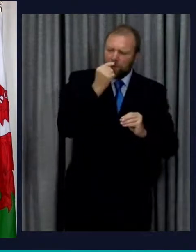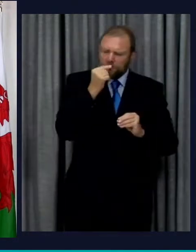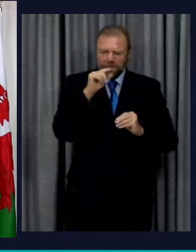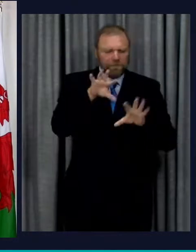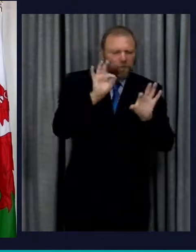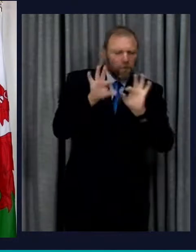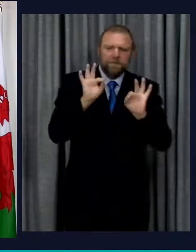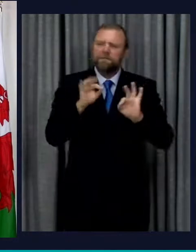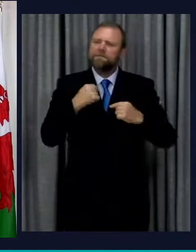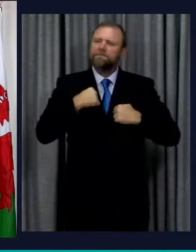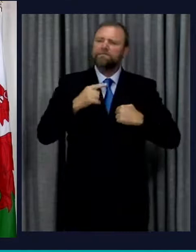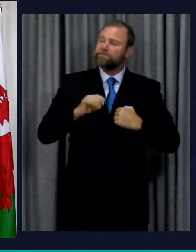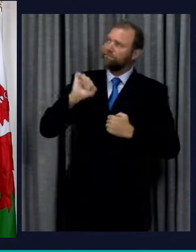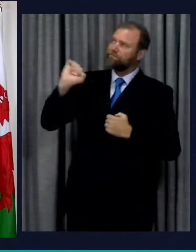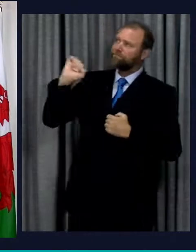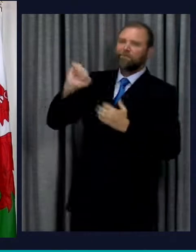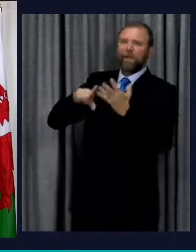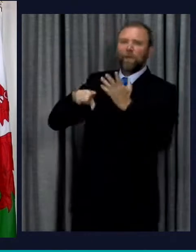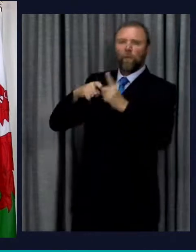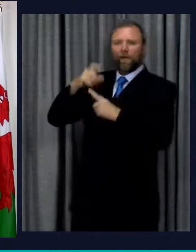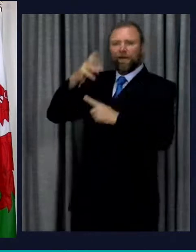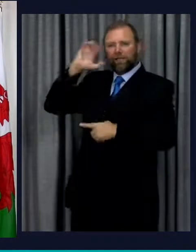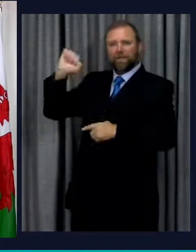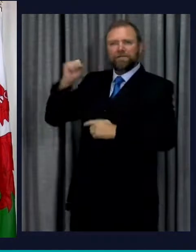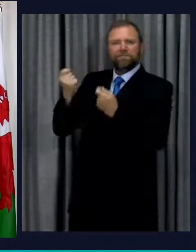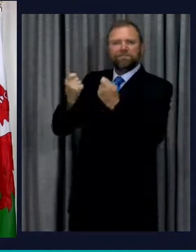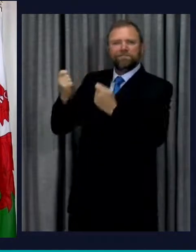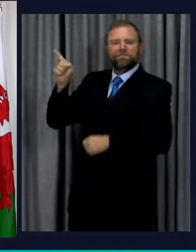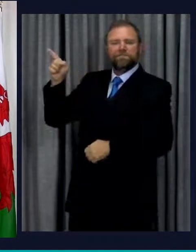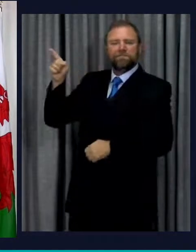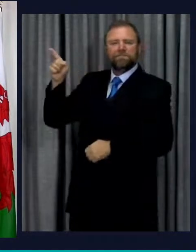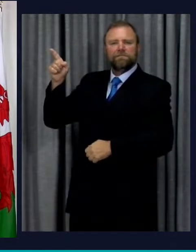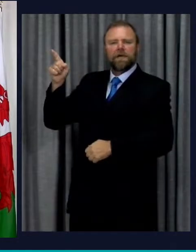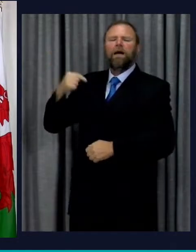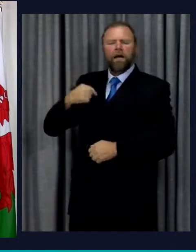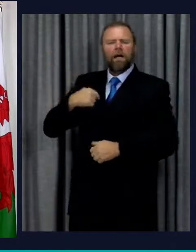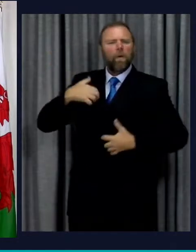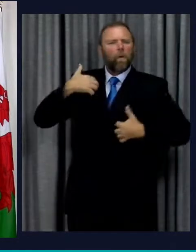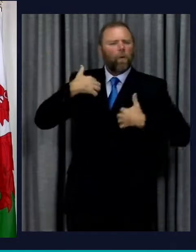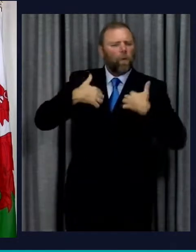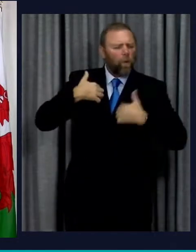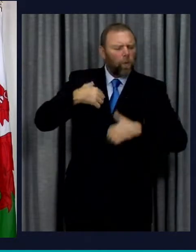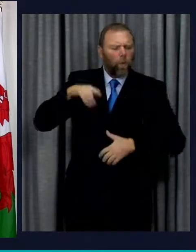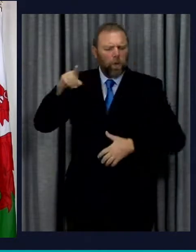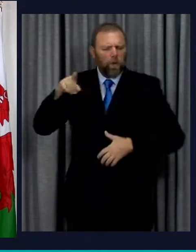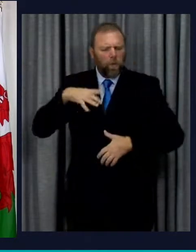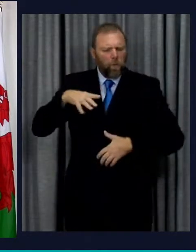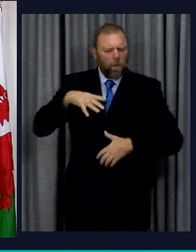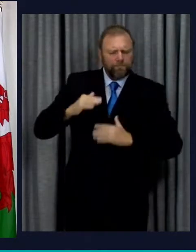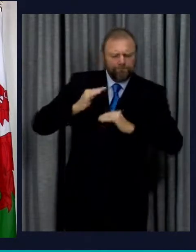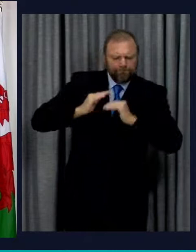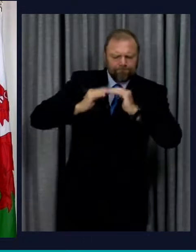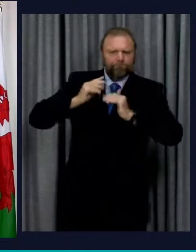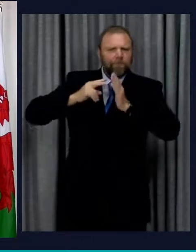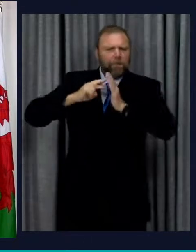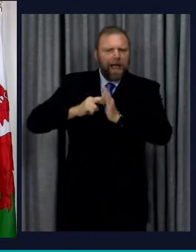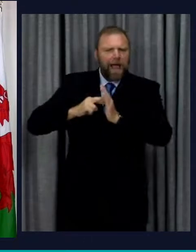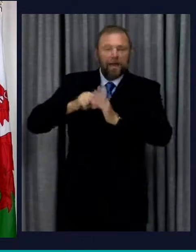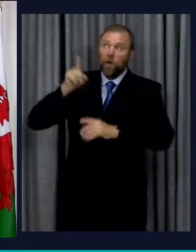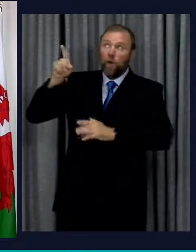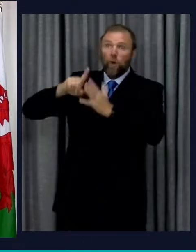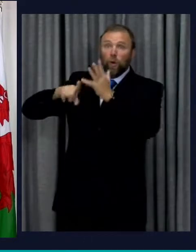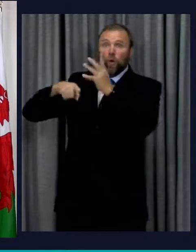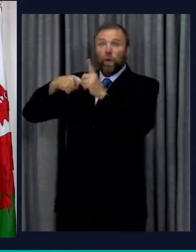to act. I am keen for a constructive plan where our support complements action from a UK